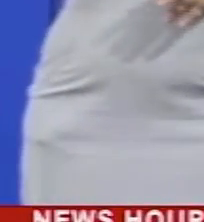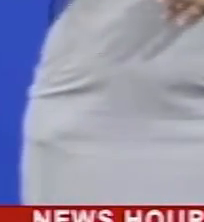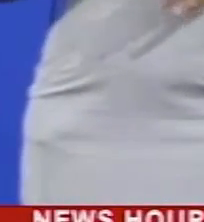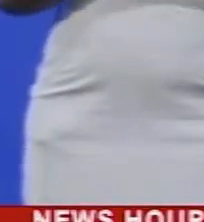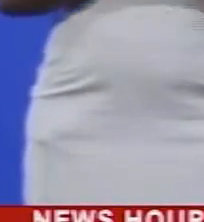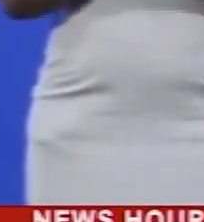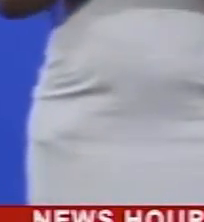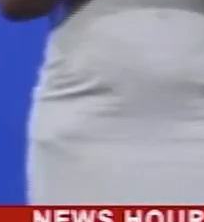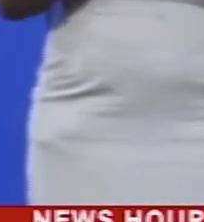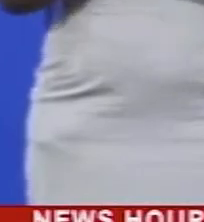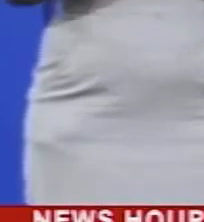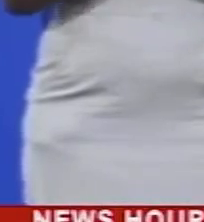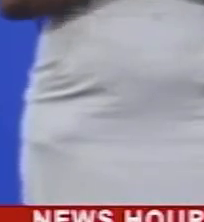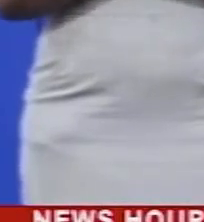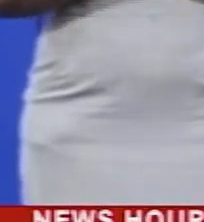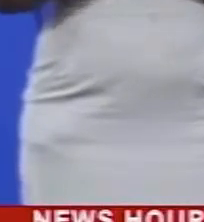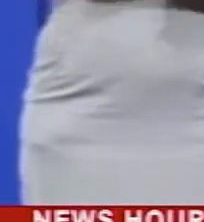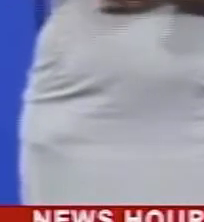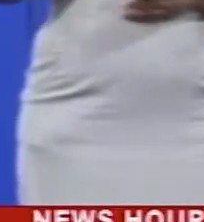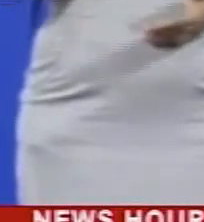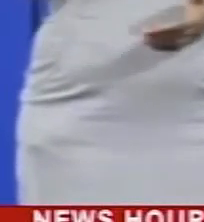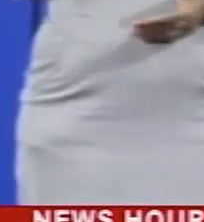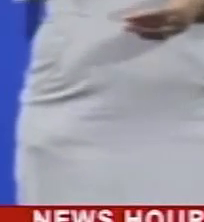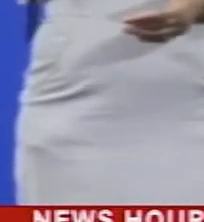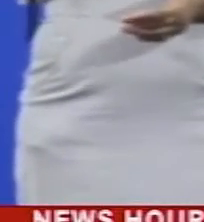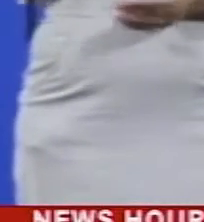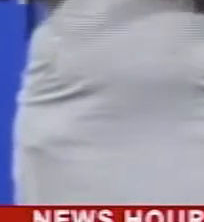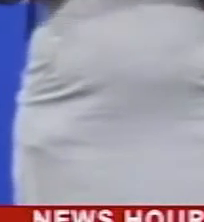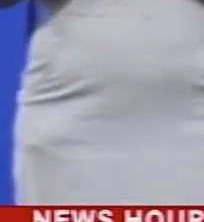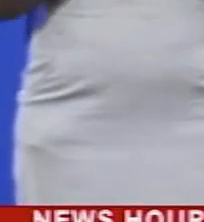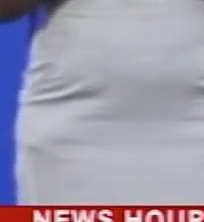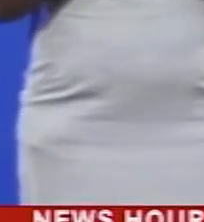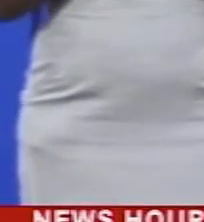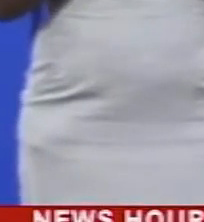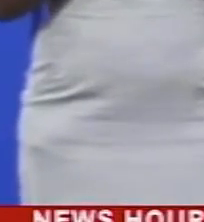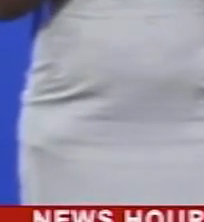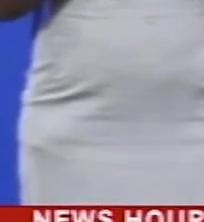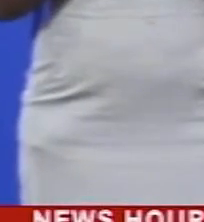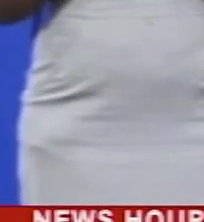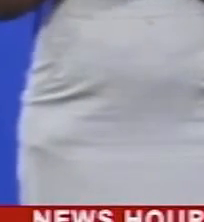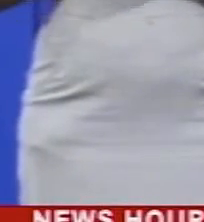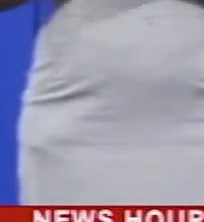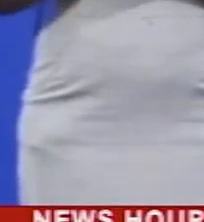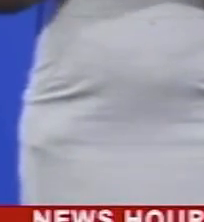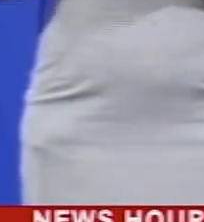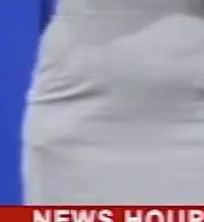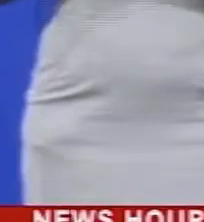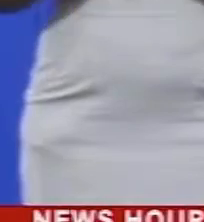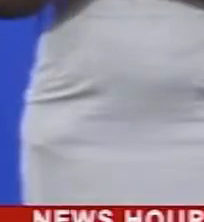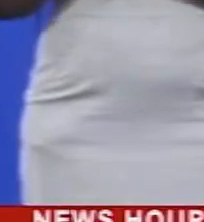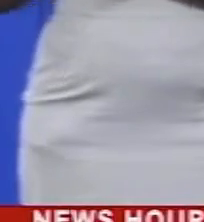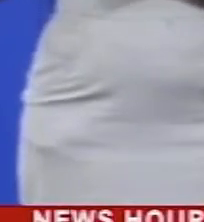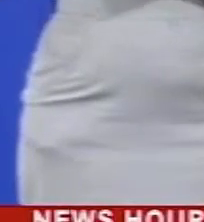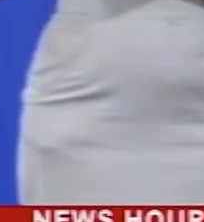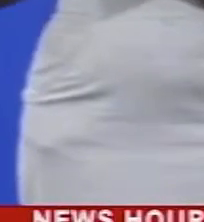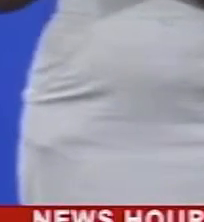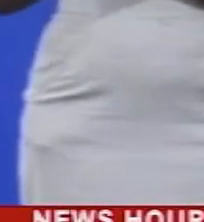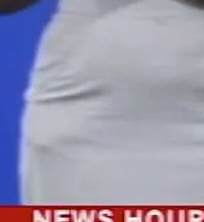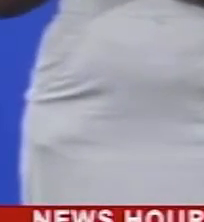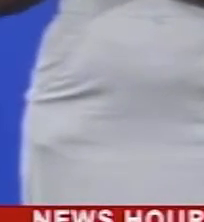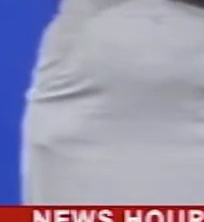being asked to take the necessary steps to commence the amendment process. You recall that earlier the Interior Minister